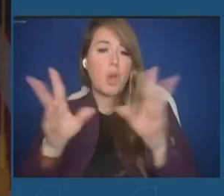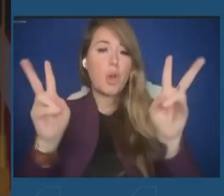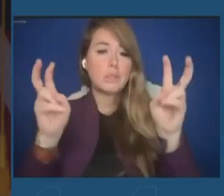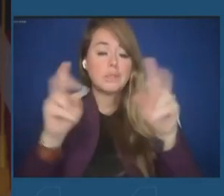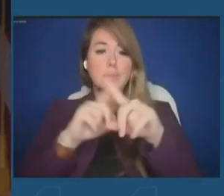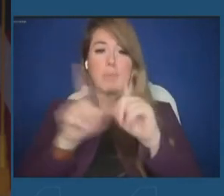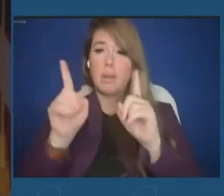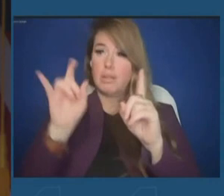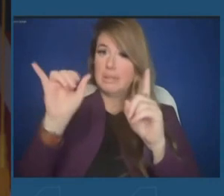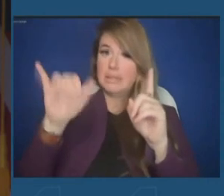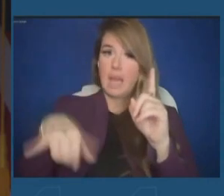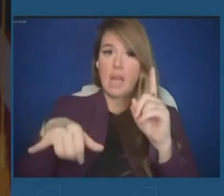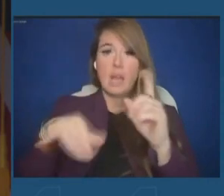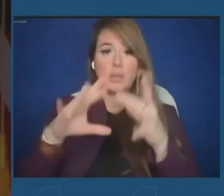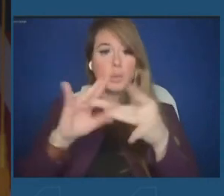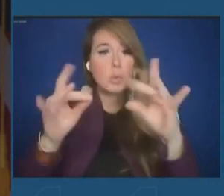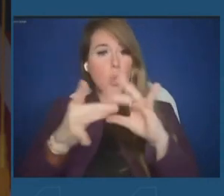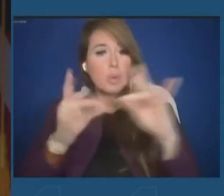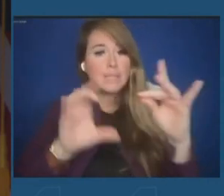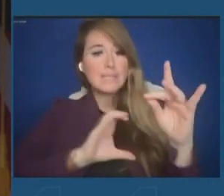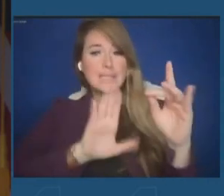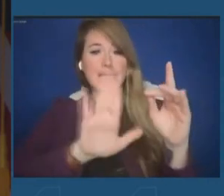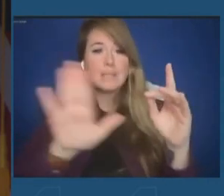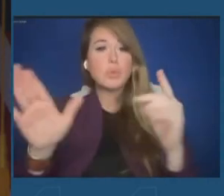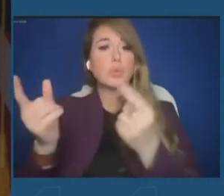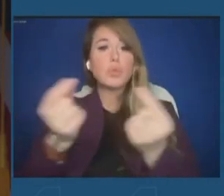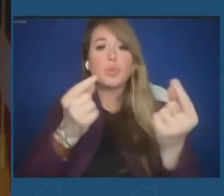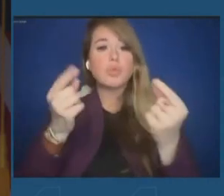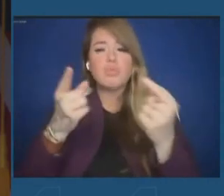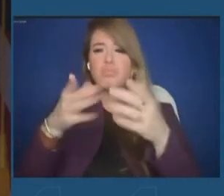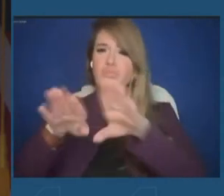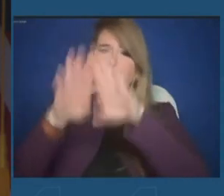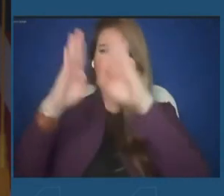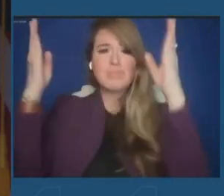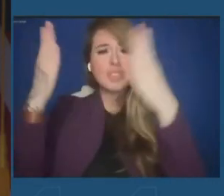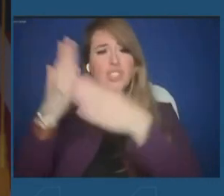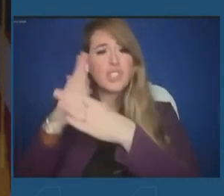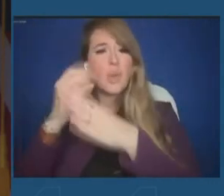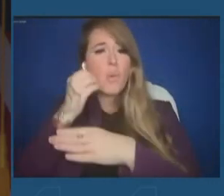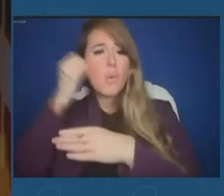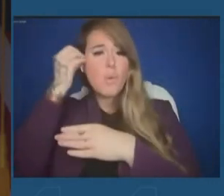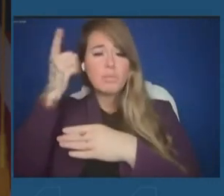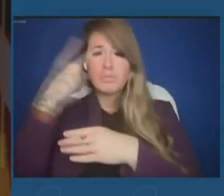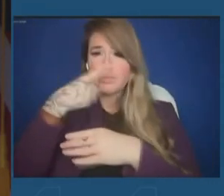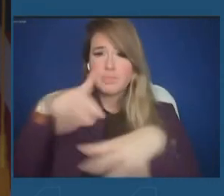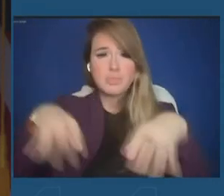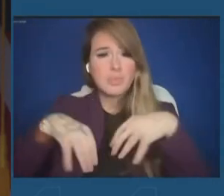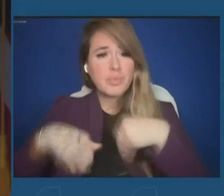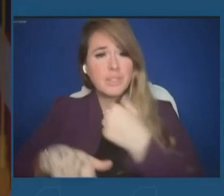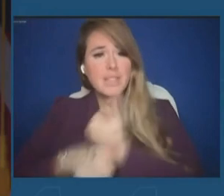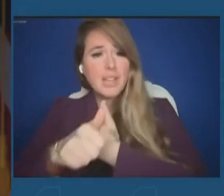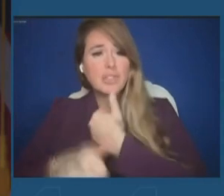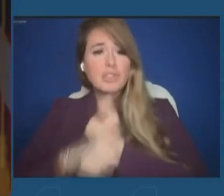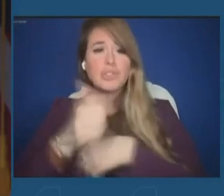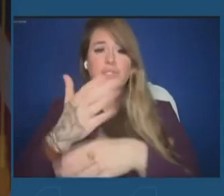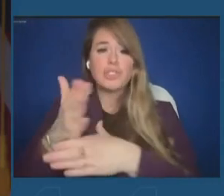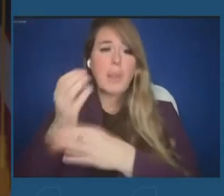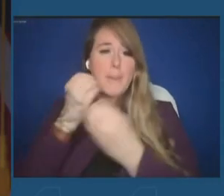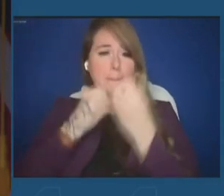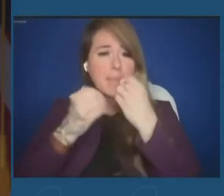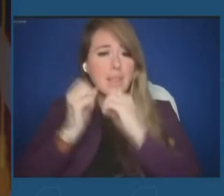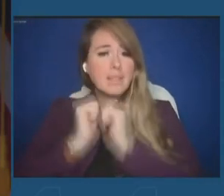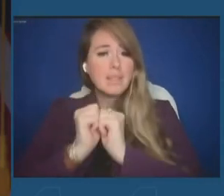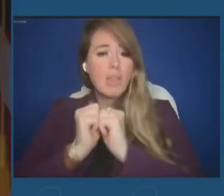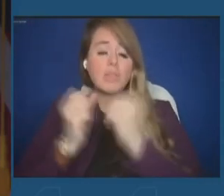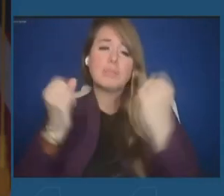citizens who did the extraordinary, shared their homes, put themselves in danger, shared a meal. There's so many